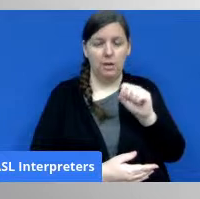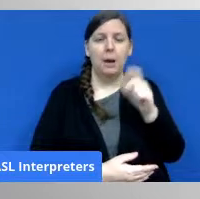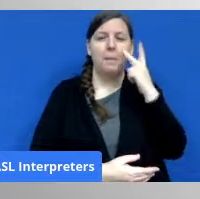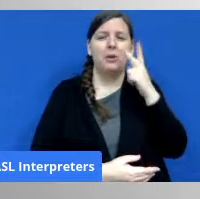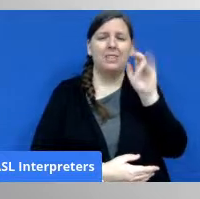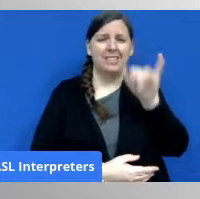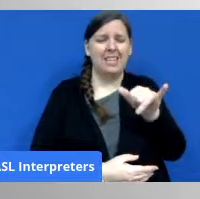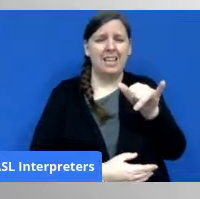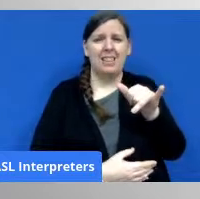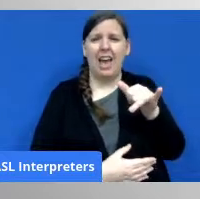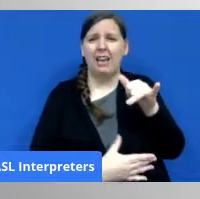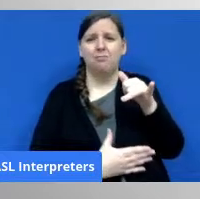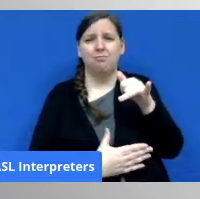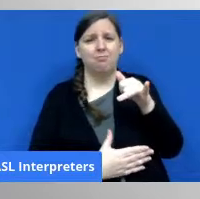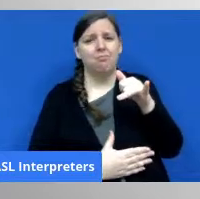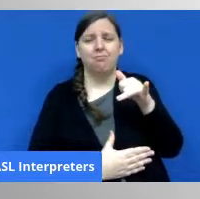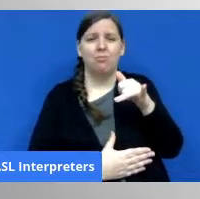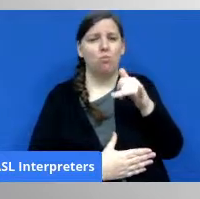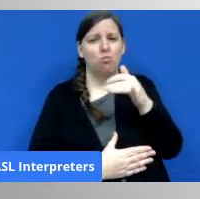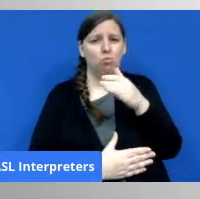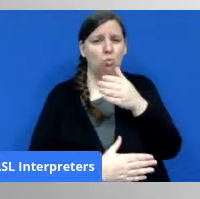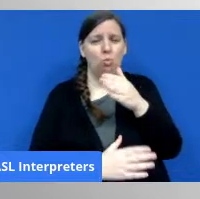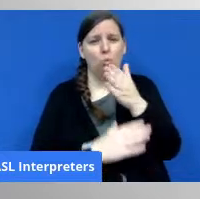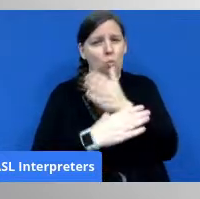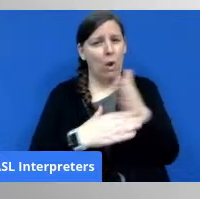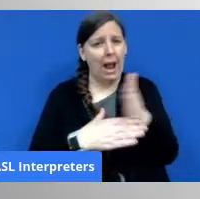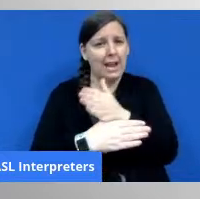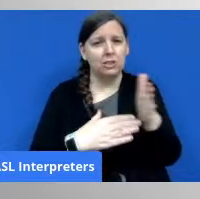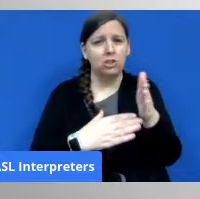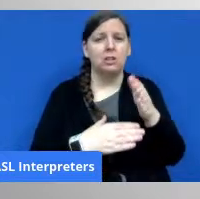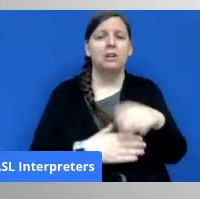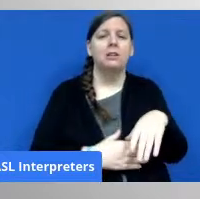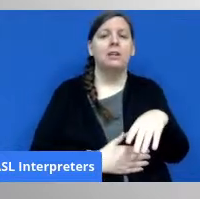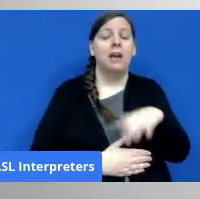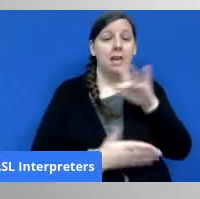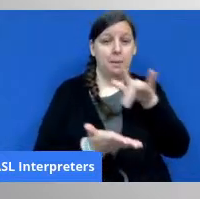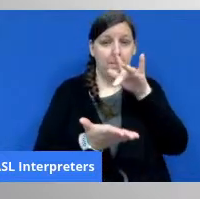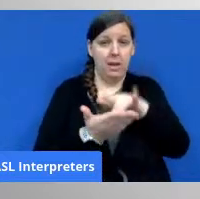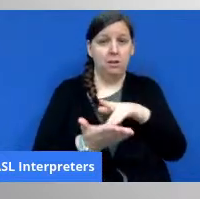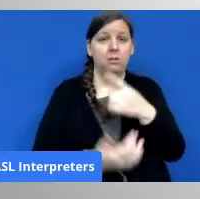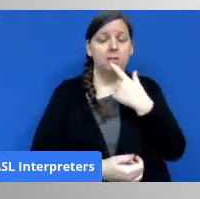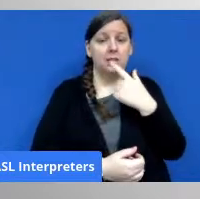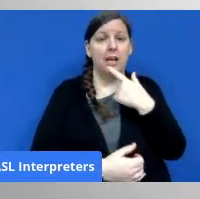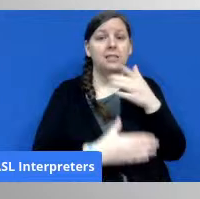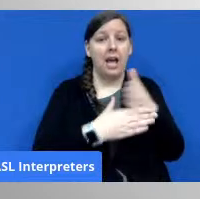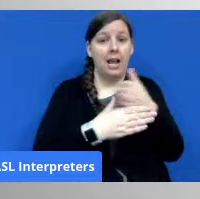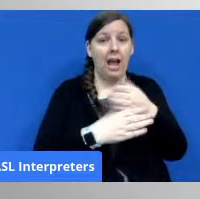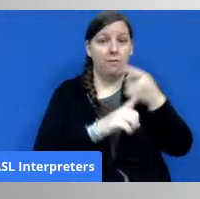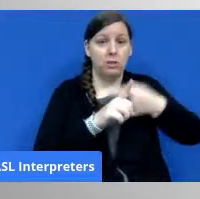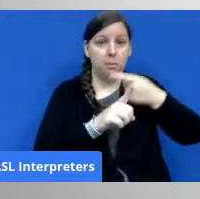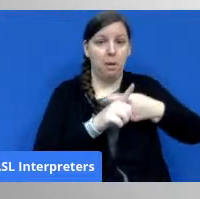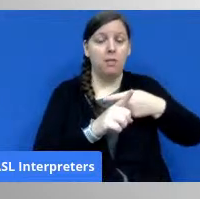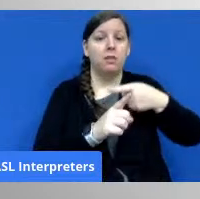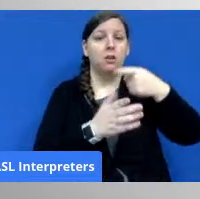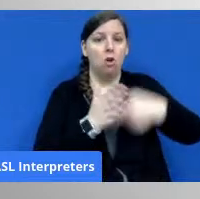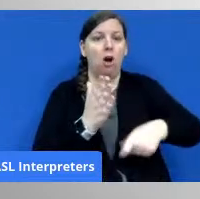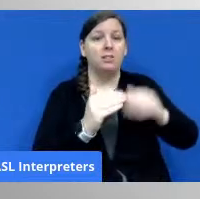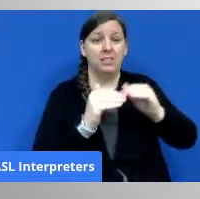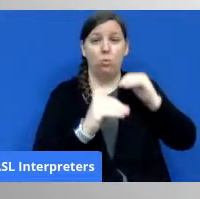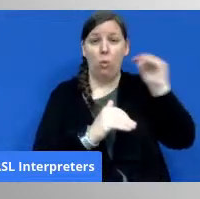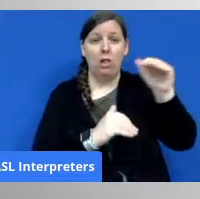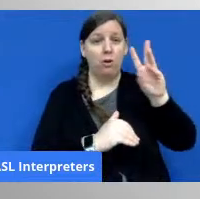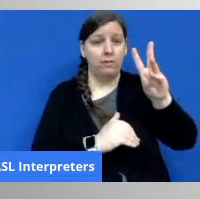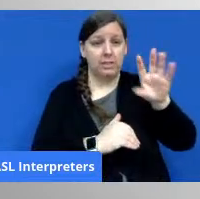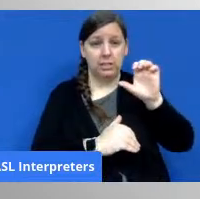said, on average, you've got this average monthly cost in a center being well over $600. The last figure I showed you was